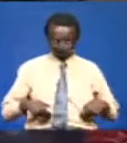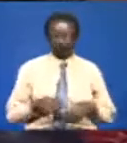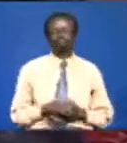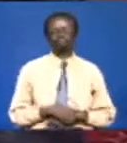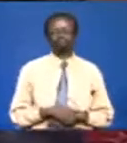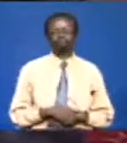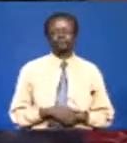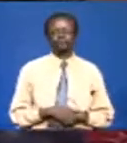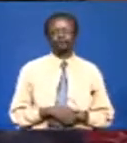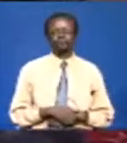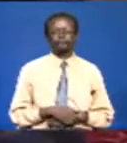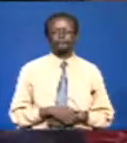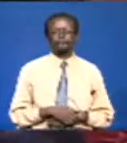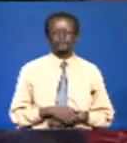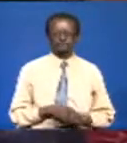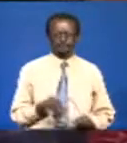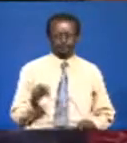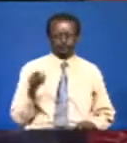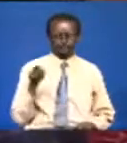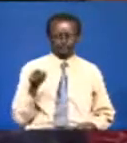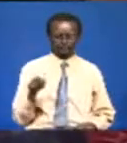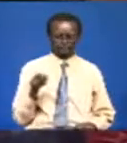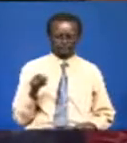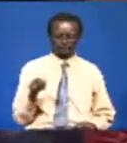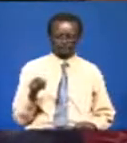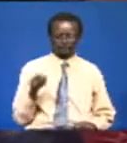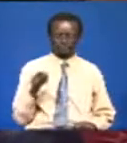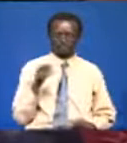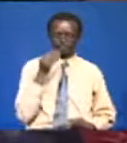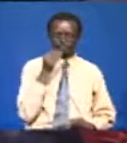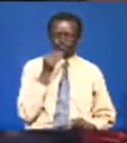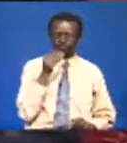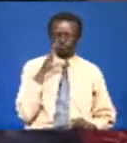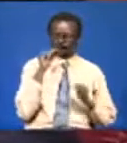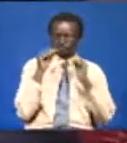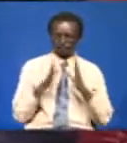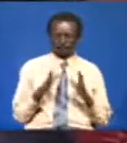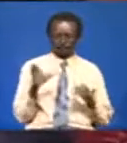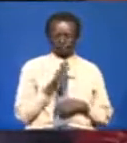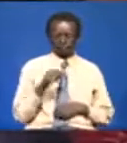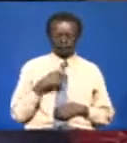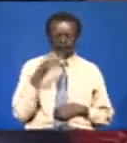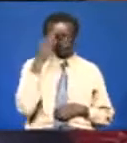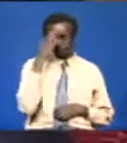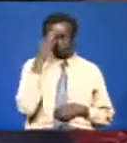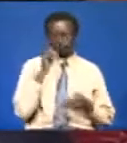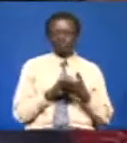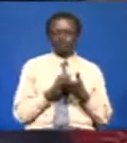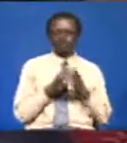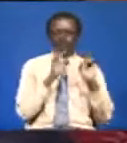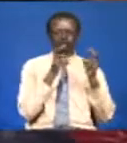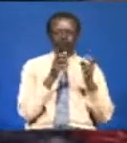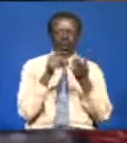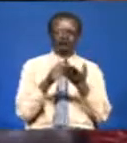This kind of food, Mr. Speaker, and I know that is the motion that will be discussed later on,